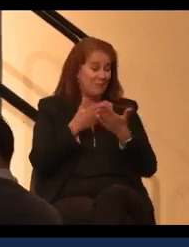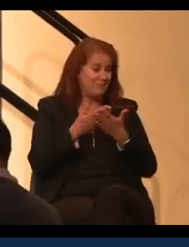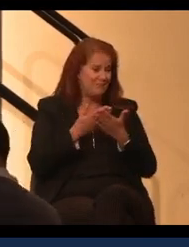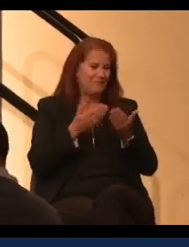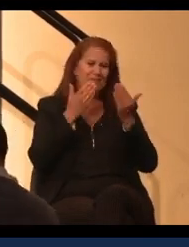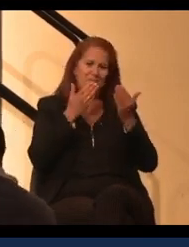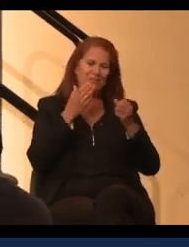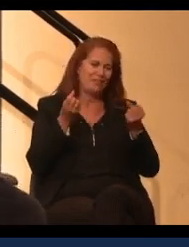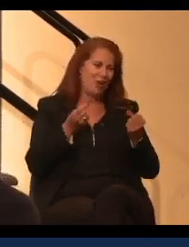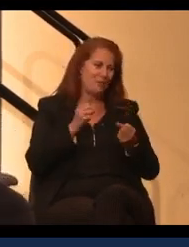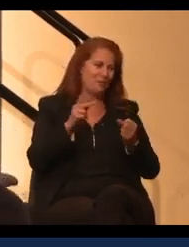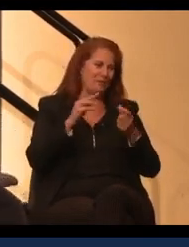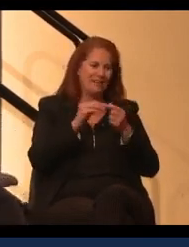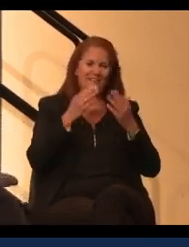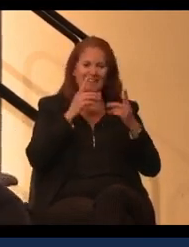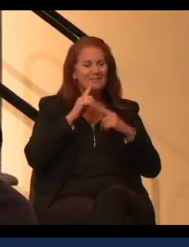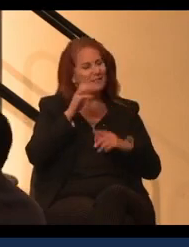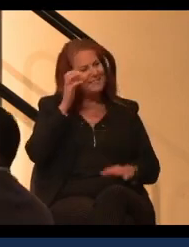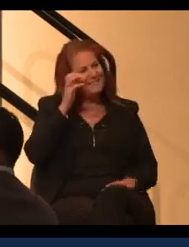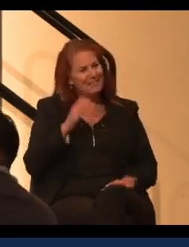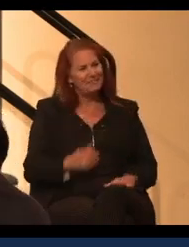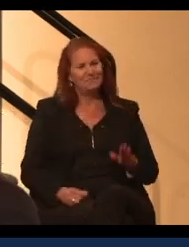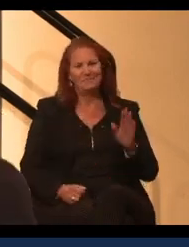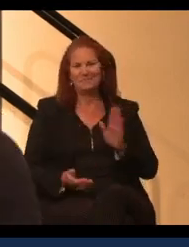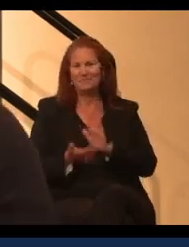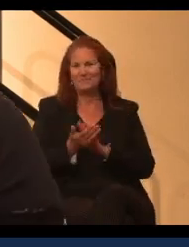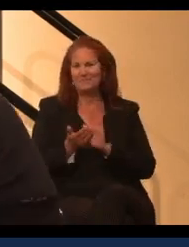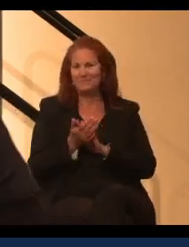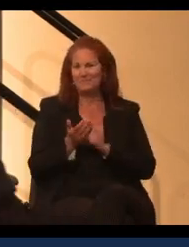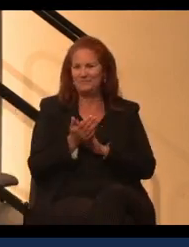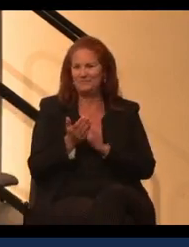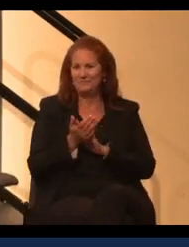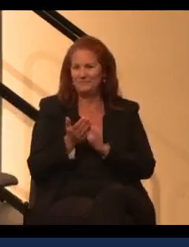appreciate the opportunity, and thanks for listening.